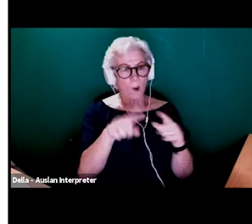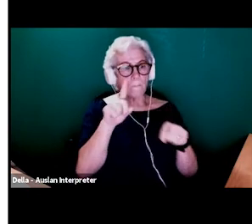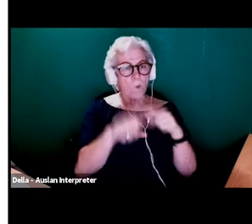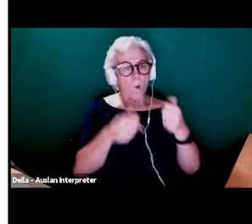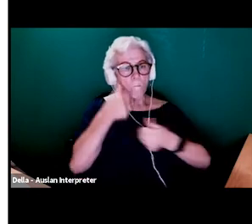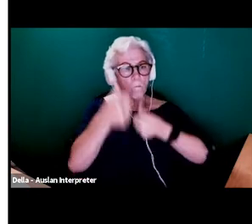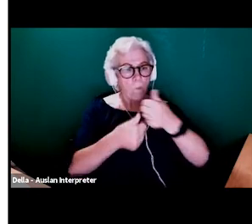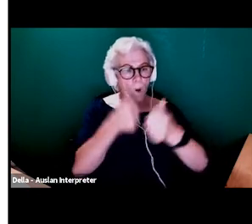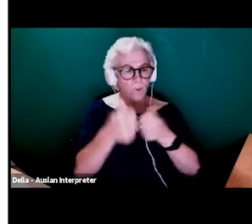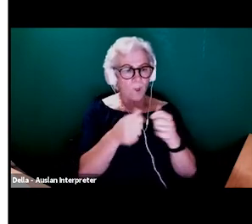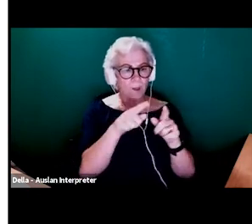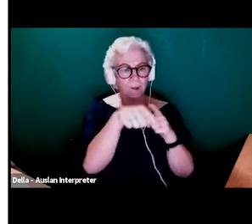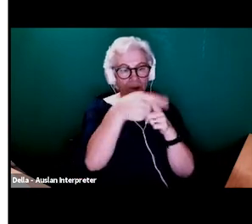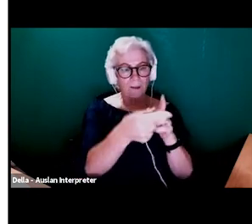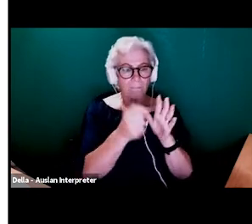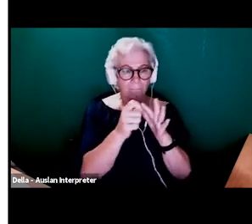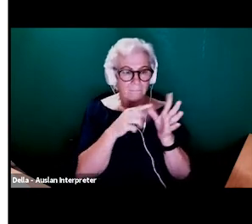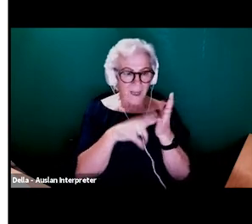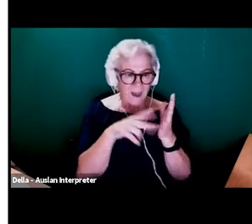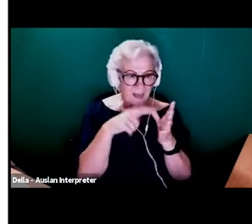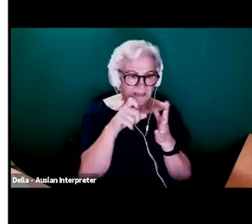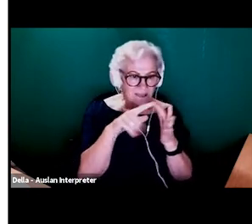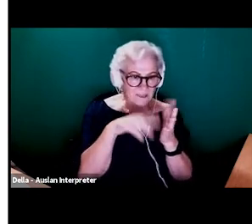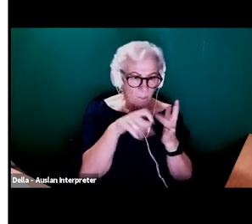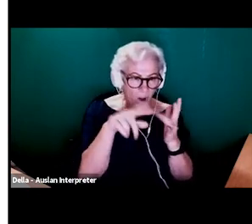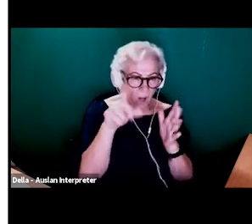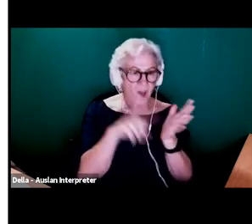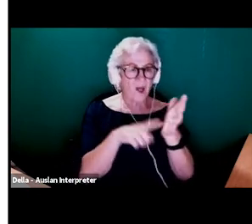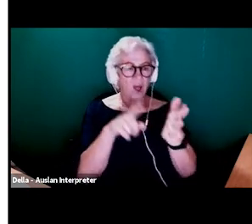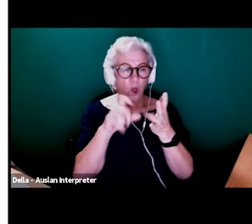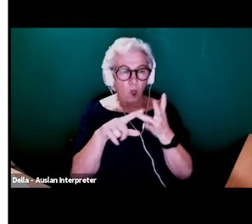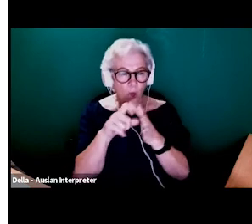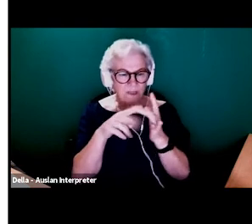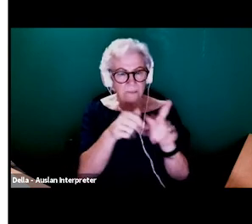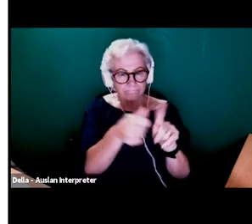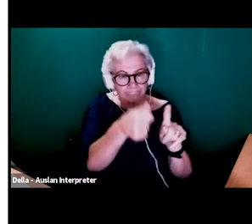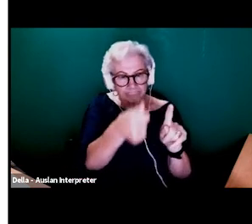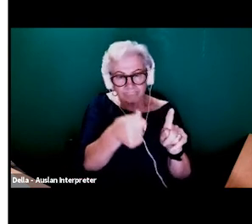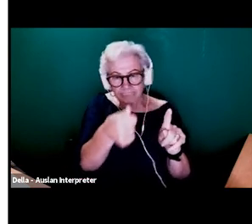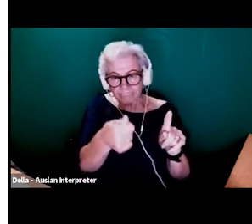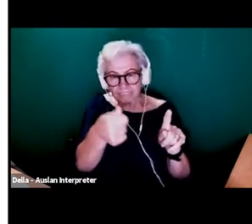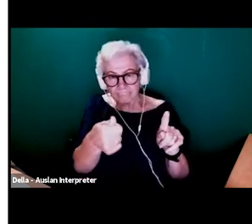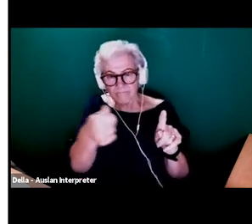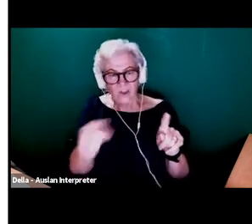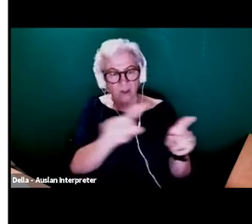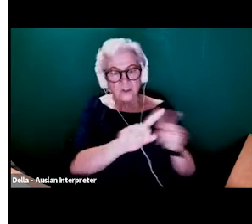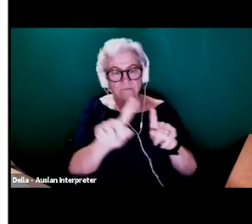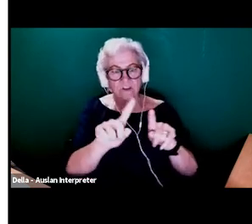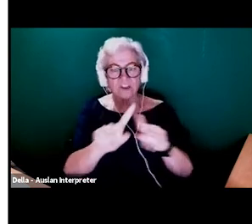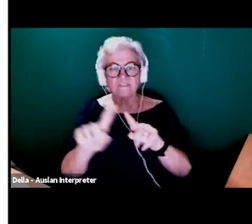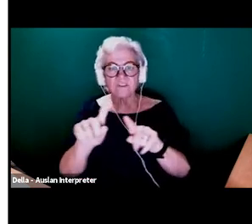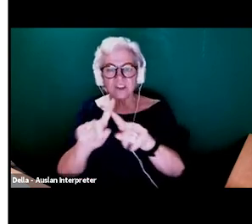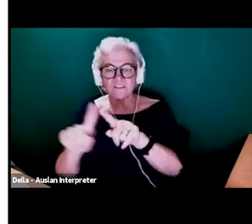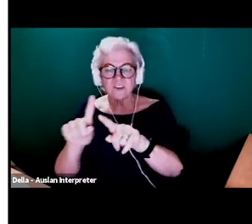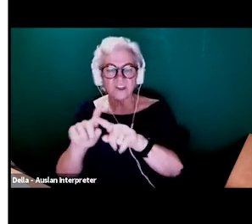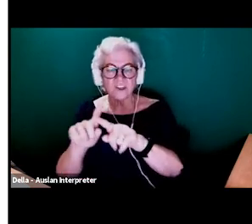paracetamol codeine combinations, with 61% of the cohort initiating or entering into the cohort using this medicine.